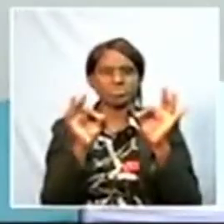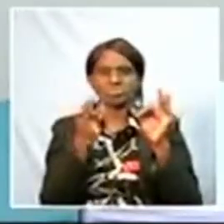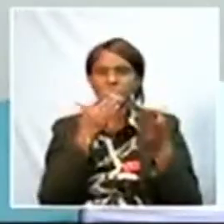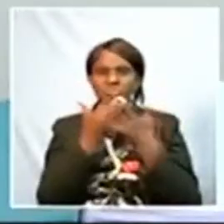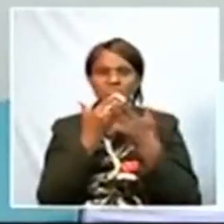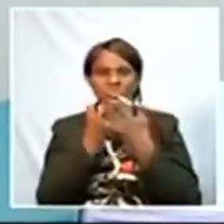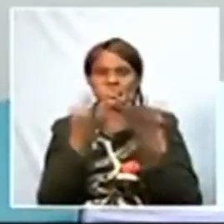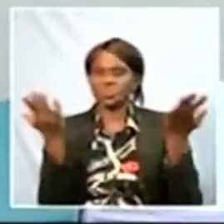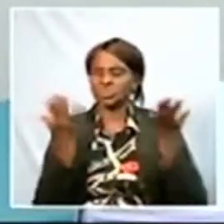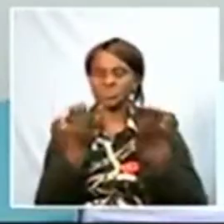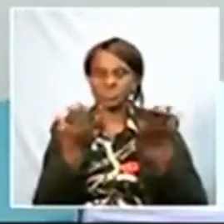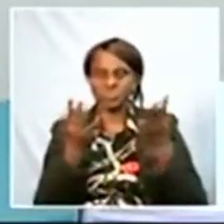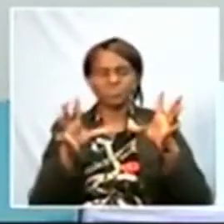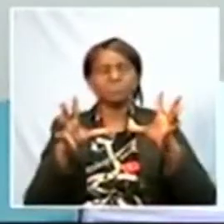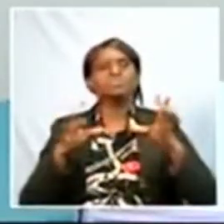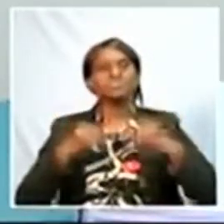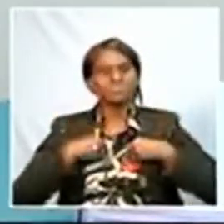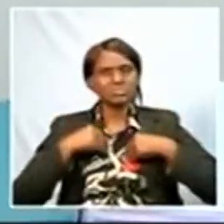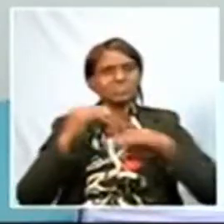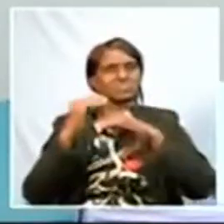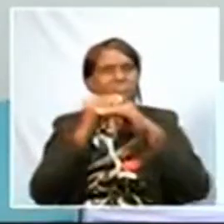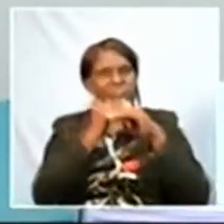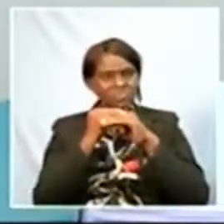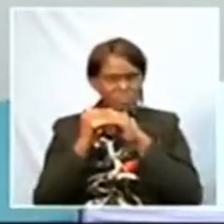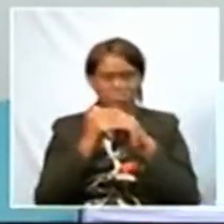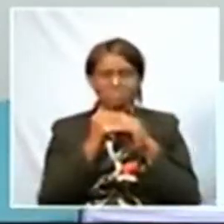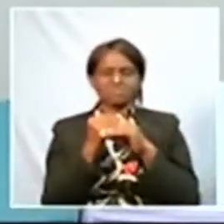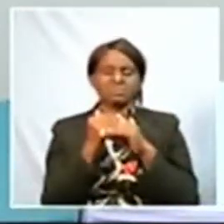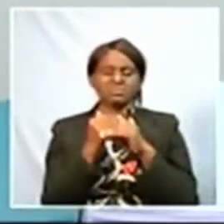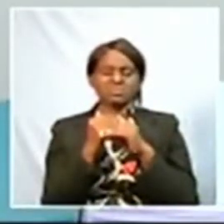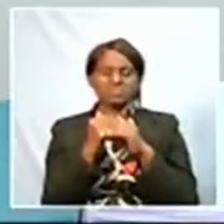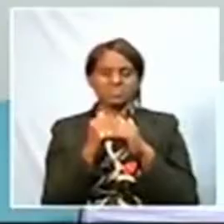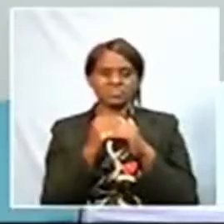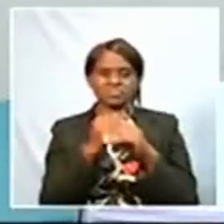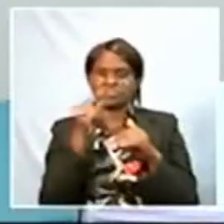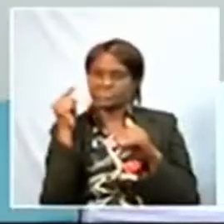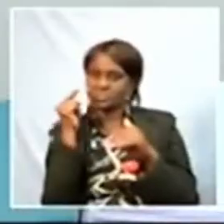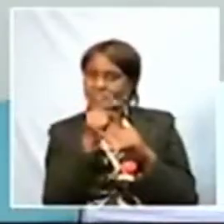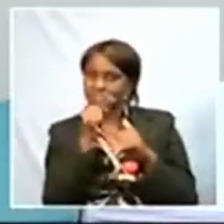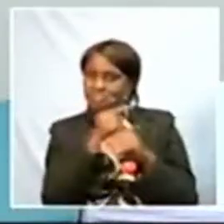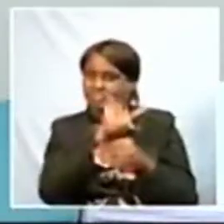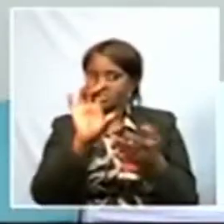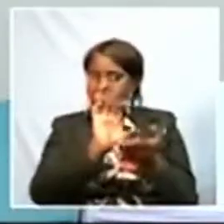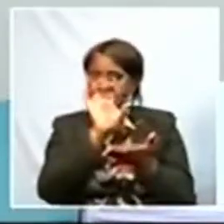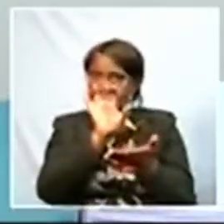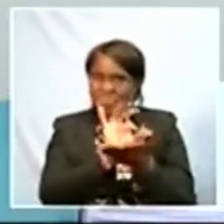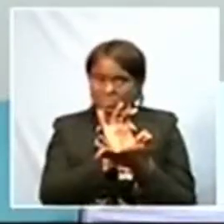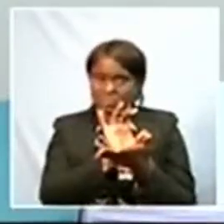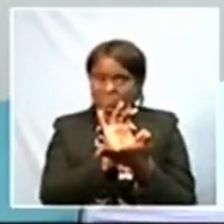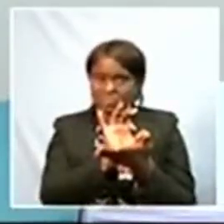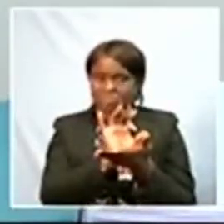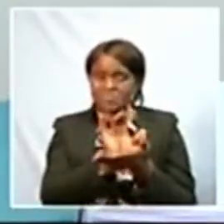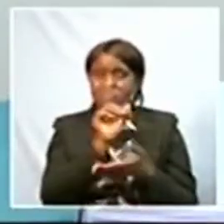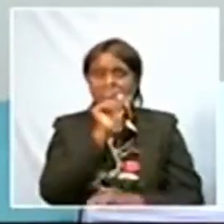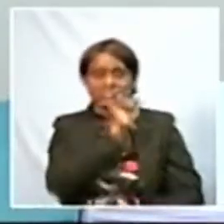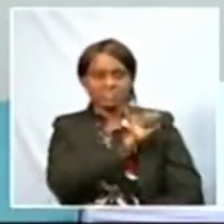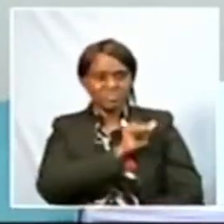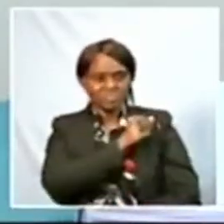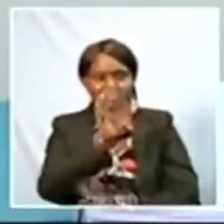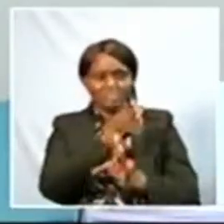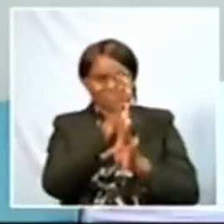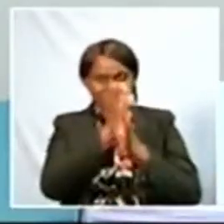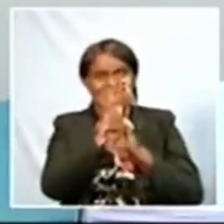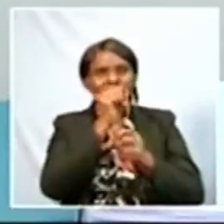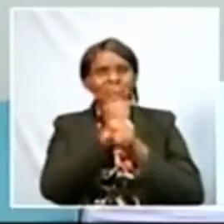minimum acceptable standard. The CHOMA, the attitude towards